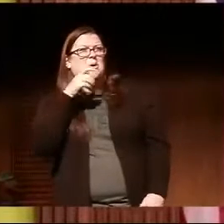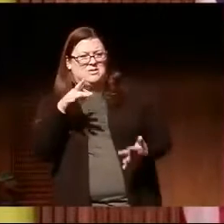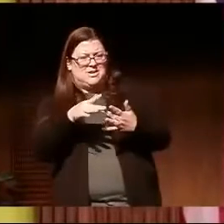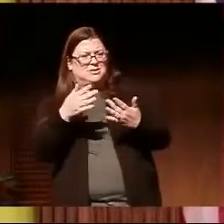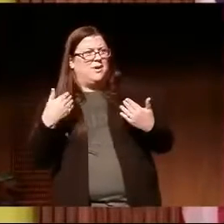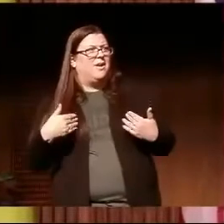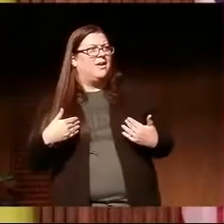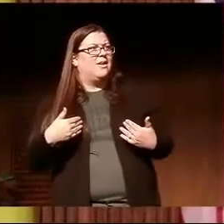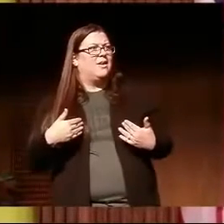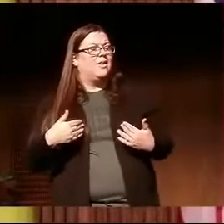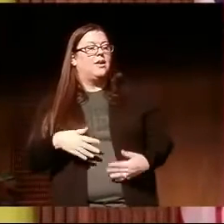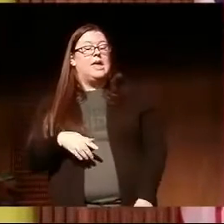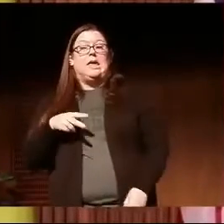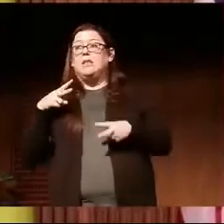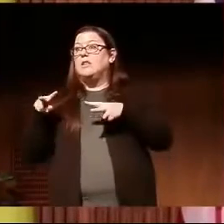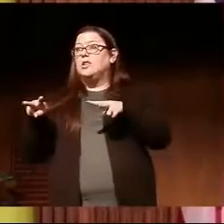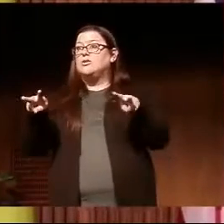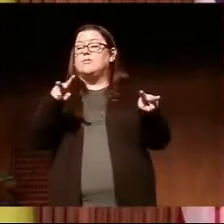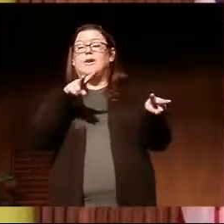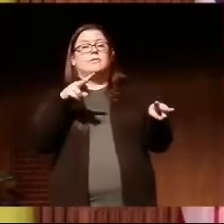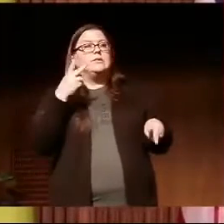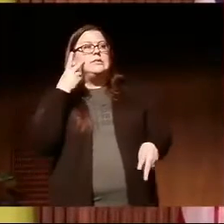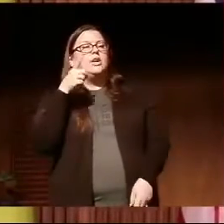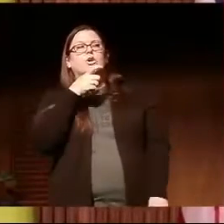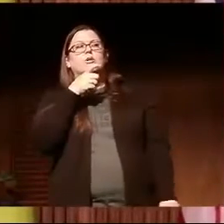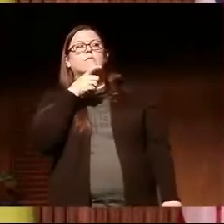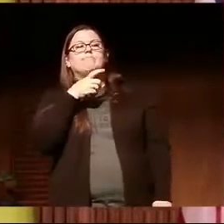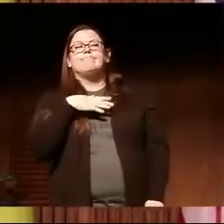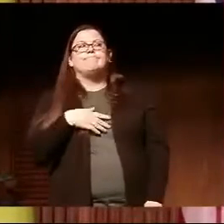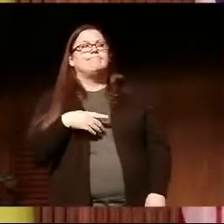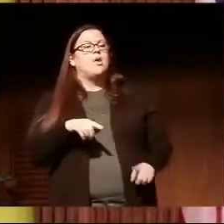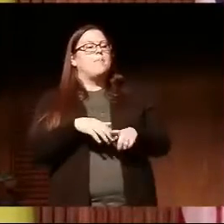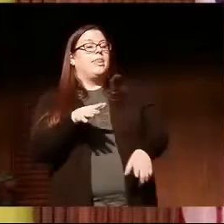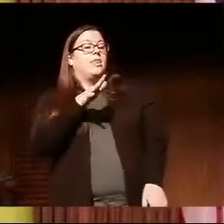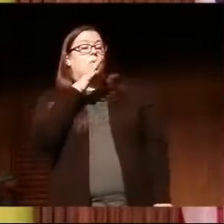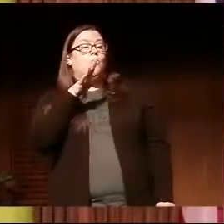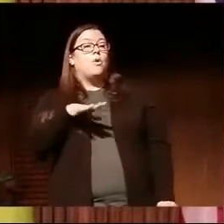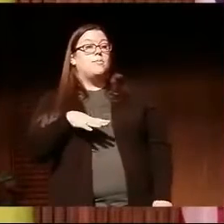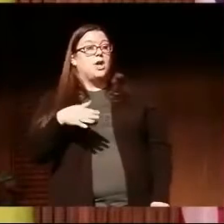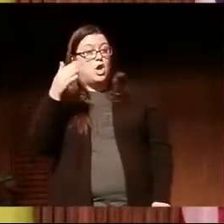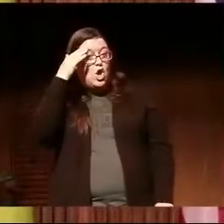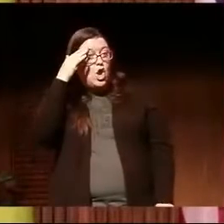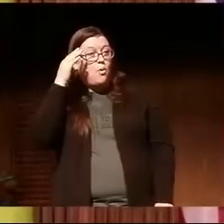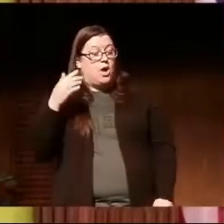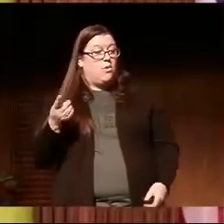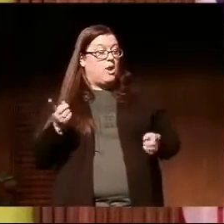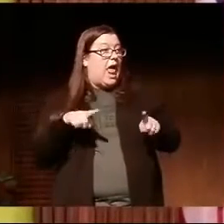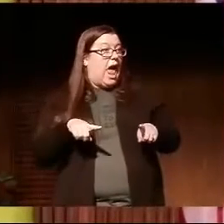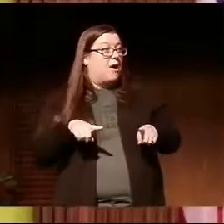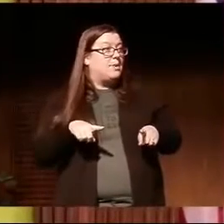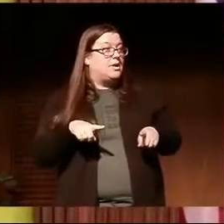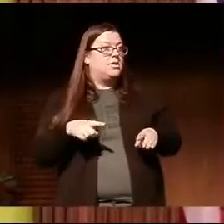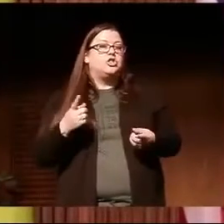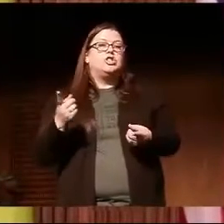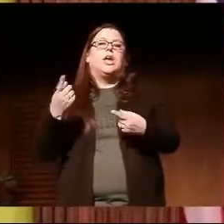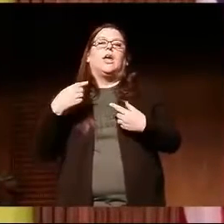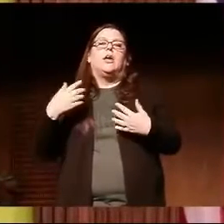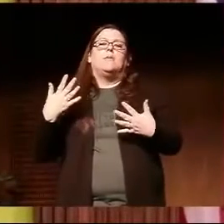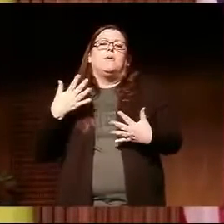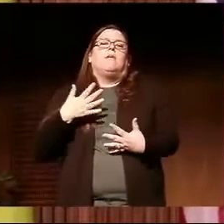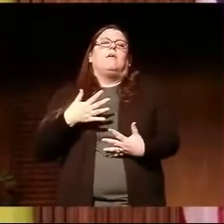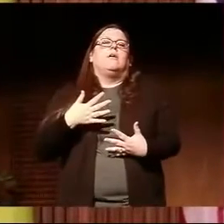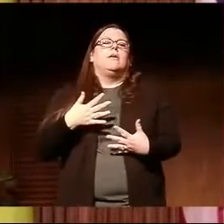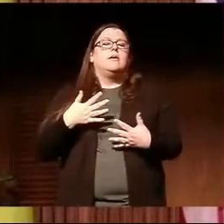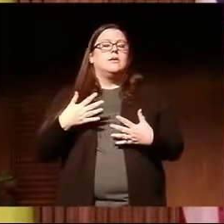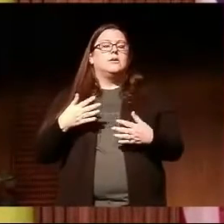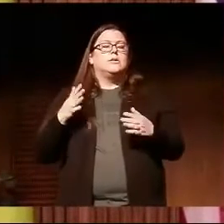looked around to see who had done it. But the woman, knowing what had happened to her, came in fear and trembling and fell